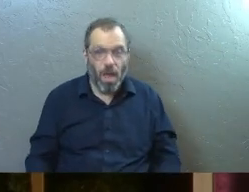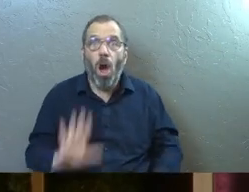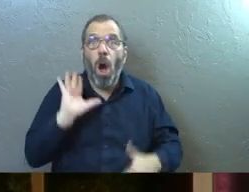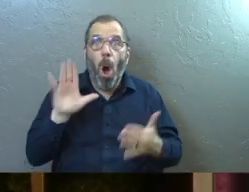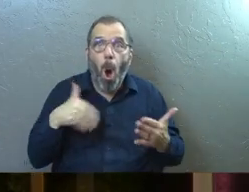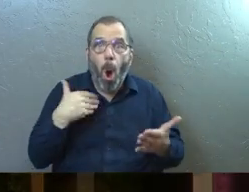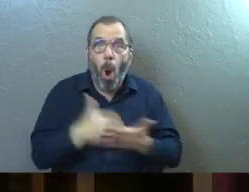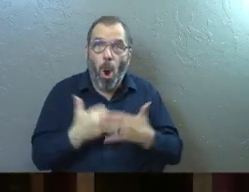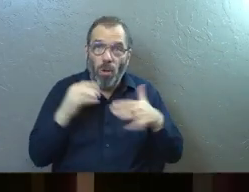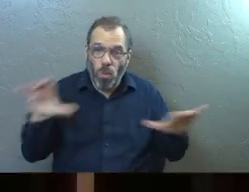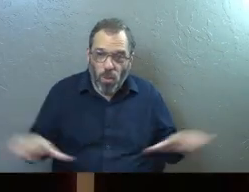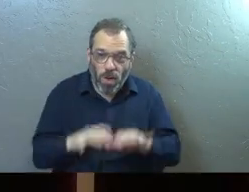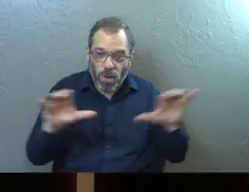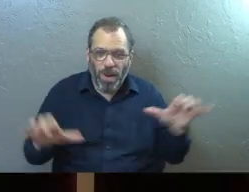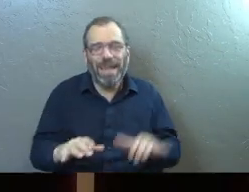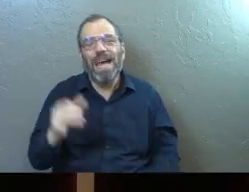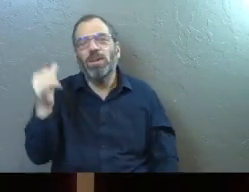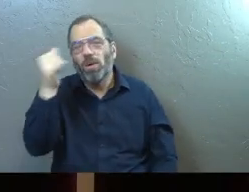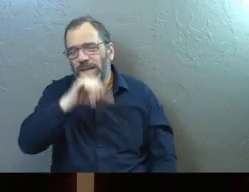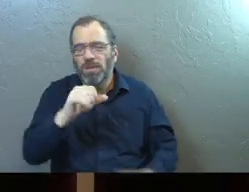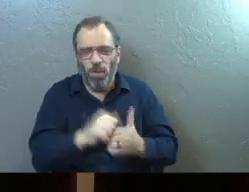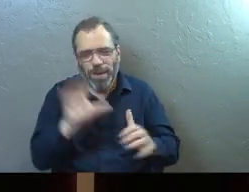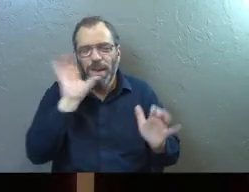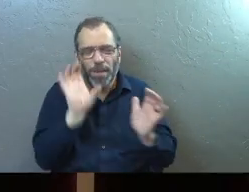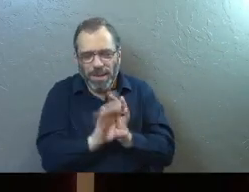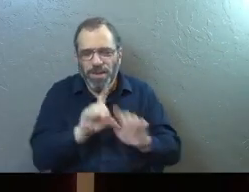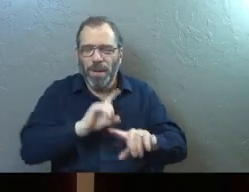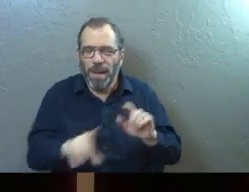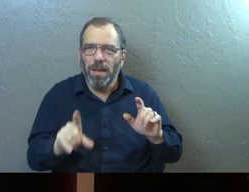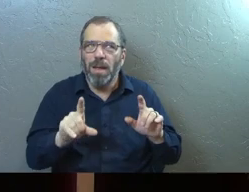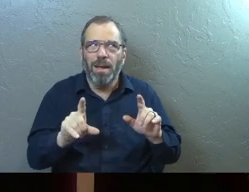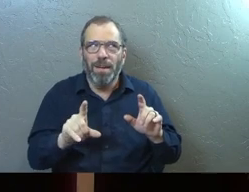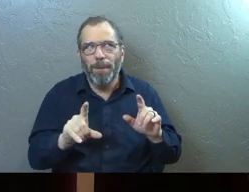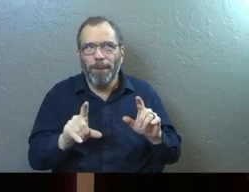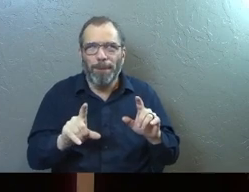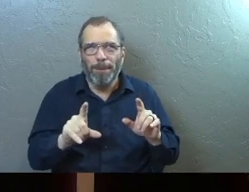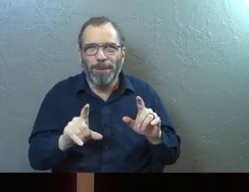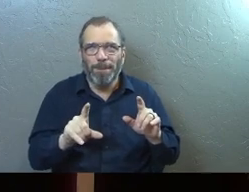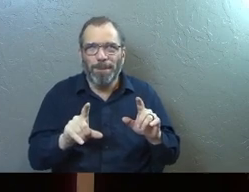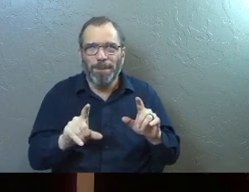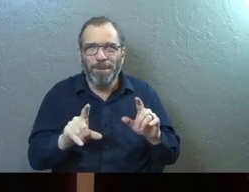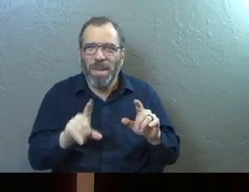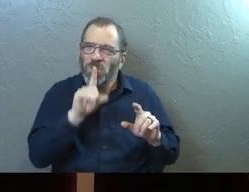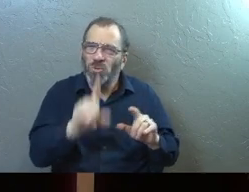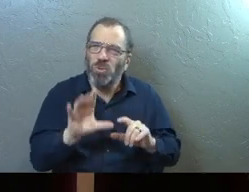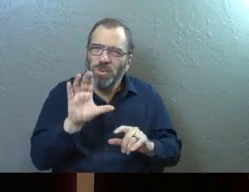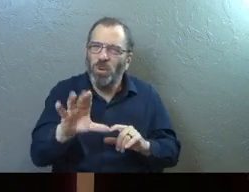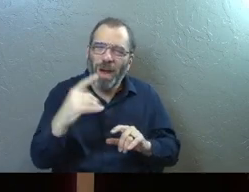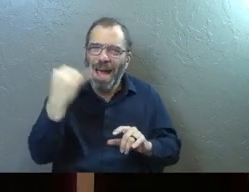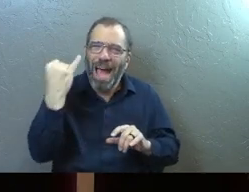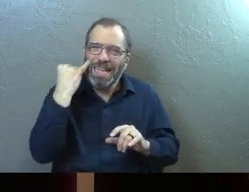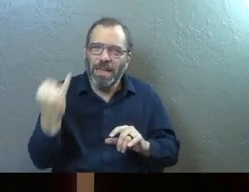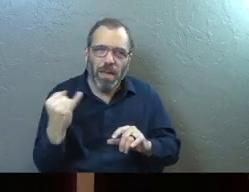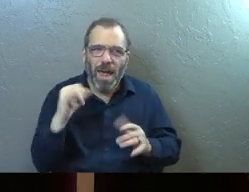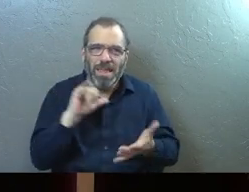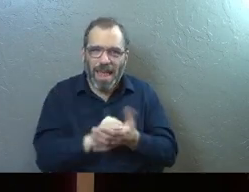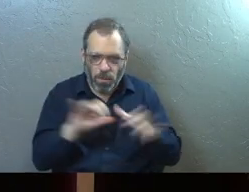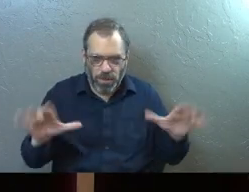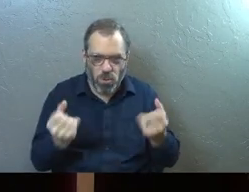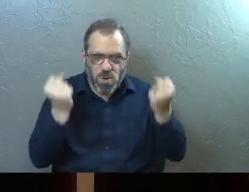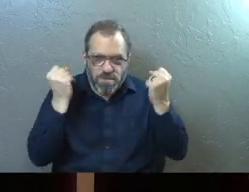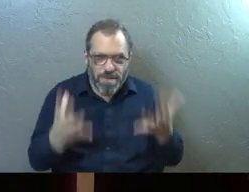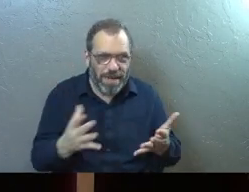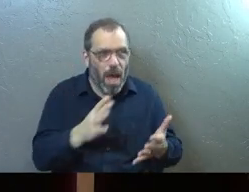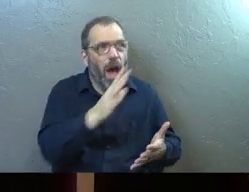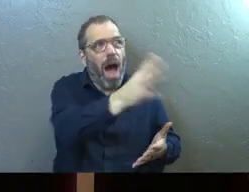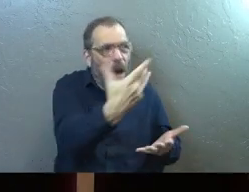all of that effort in, and that's a silly example with the photos, but I think it's true for us in our core that a lot of times we do so many things that